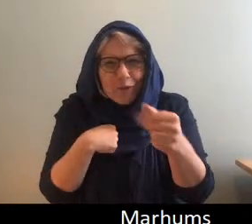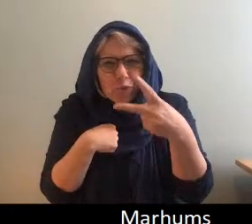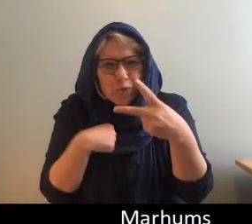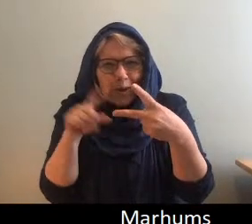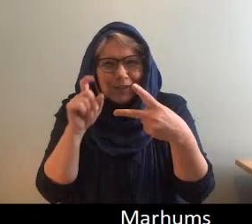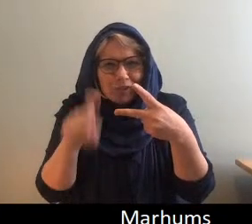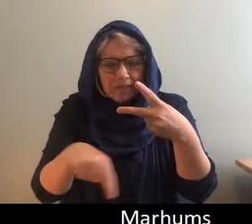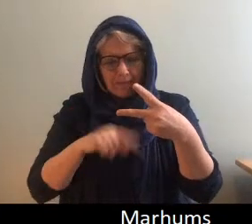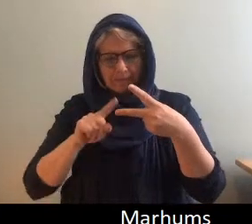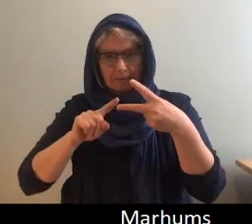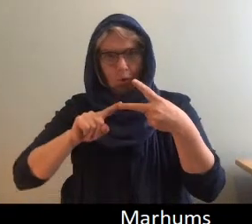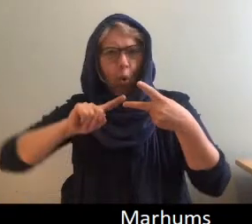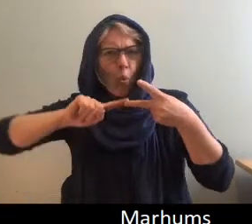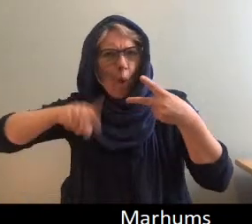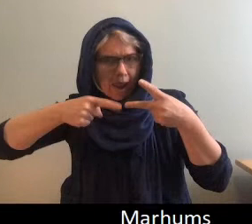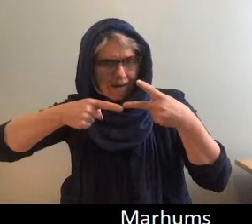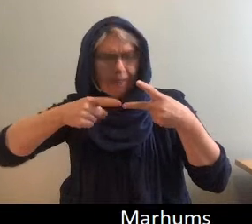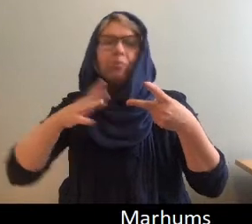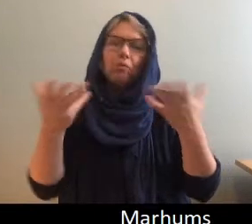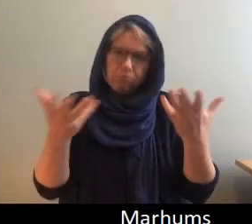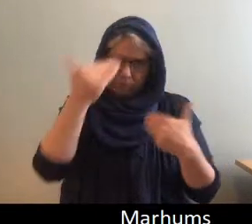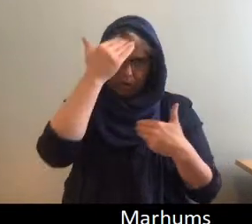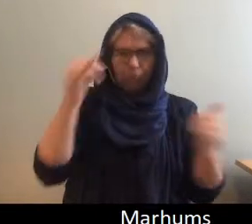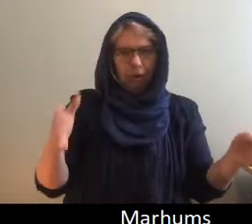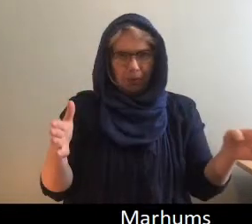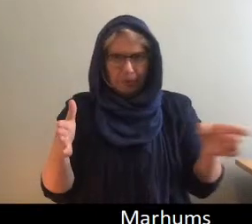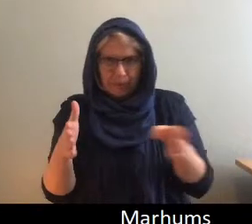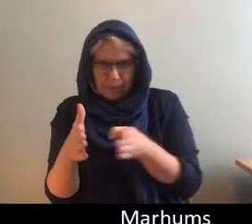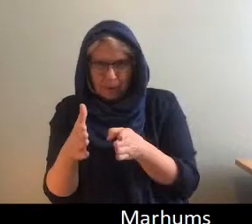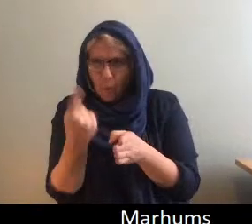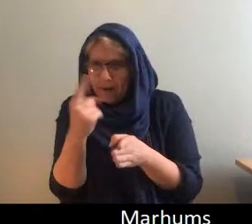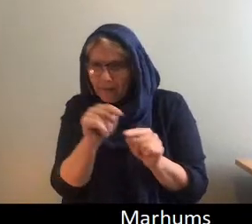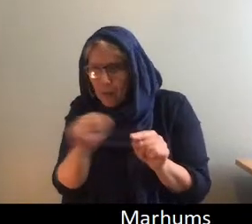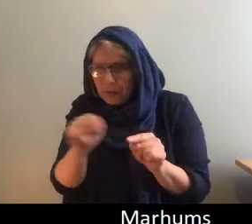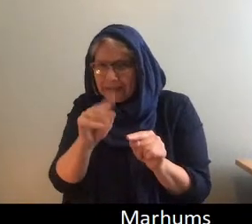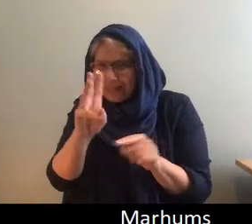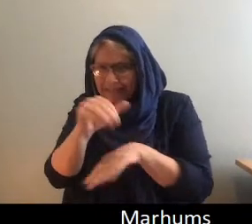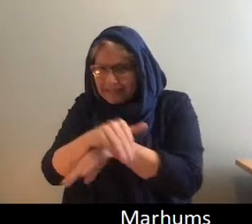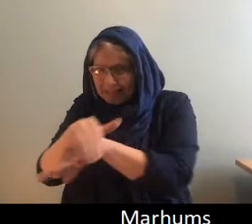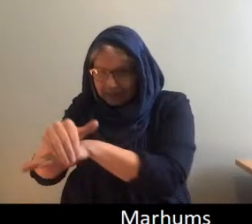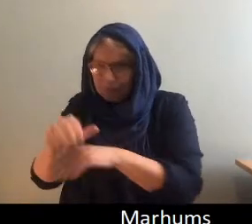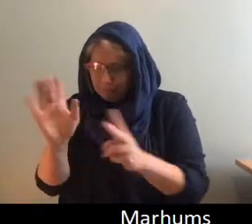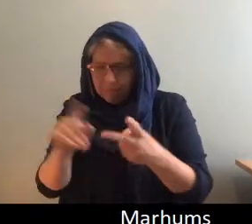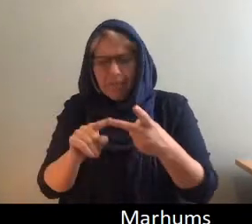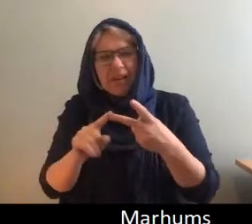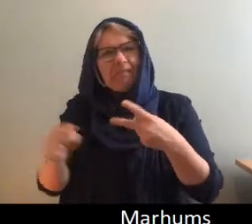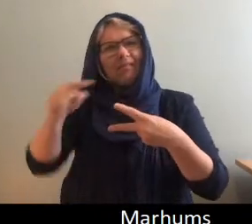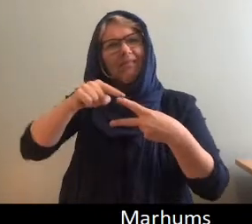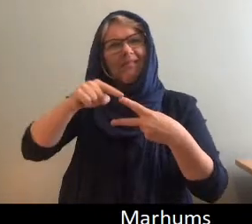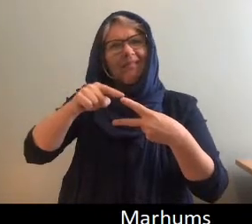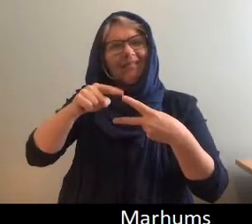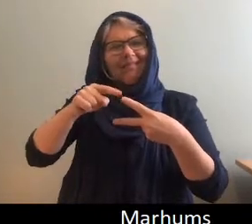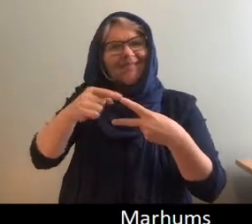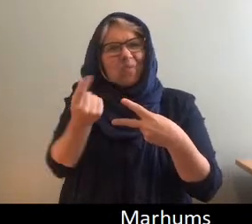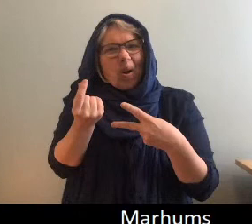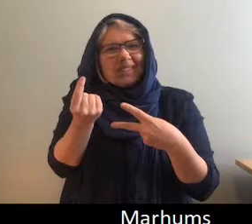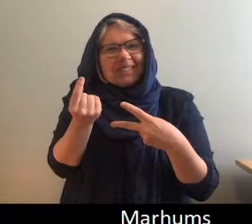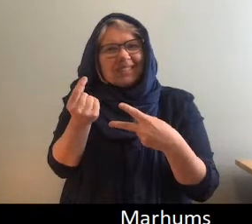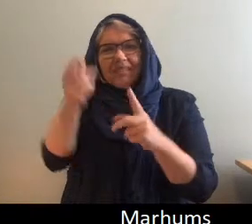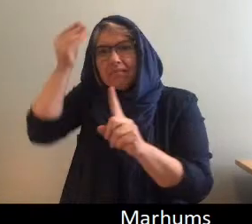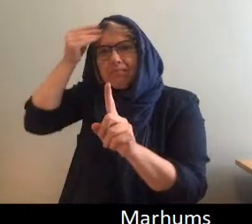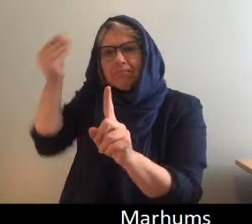sure that all of you have read and known that it was the Holy Quran that was sent down on the night